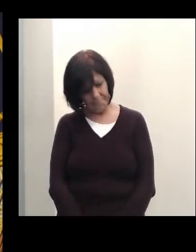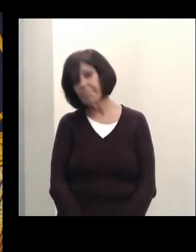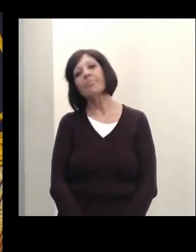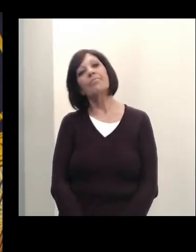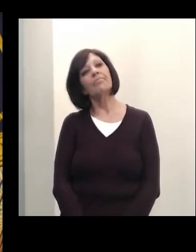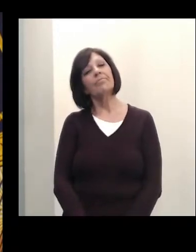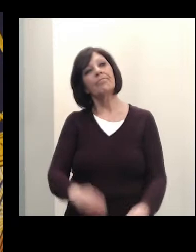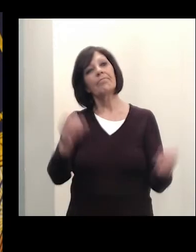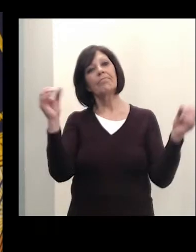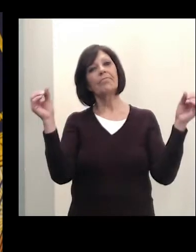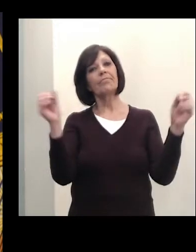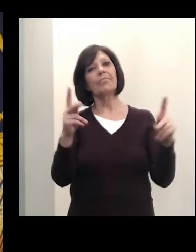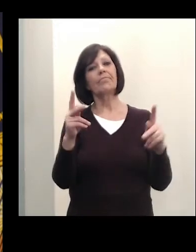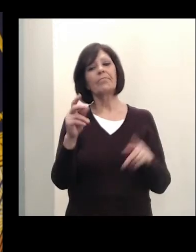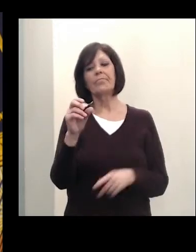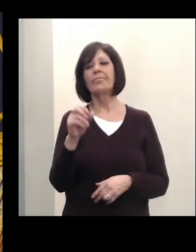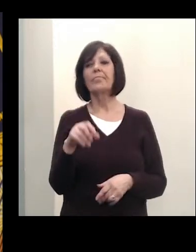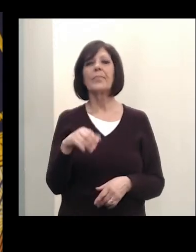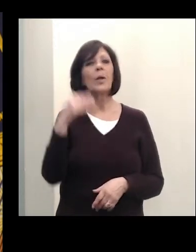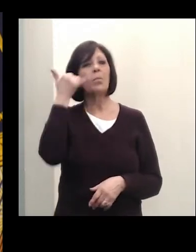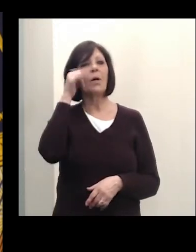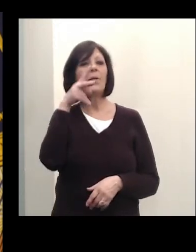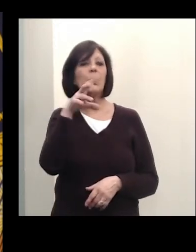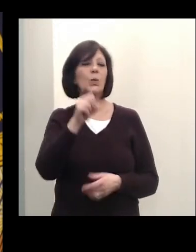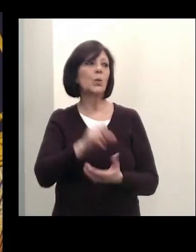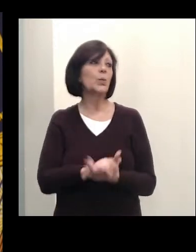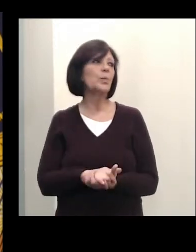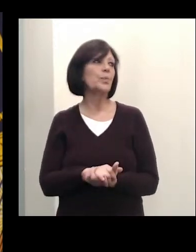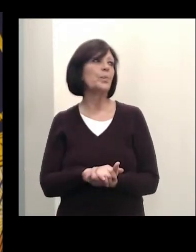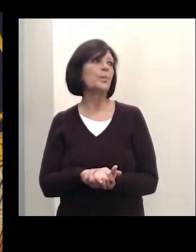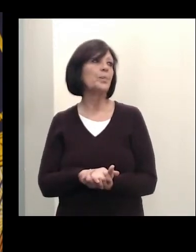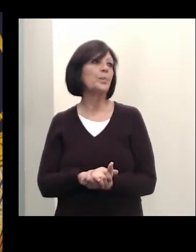Okay, Sandra Tan, Buffalo News.